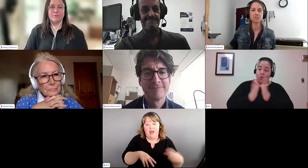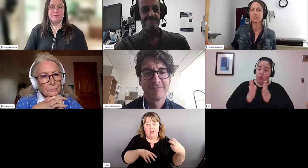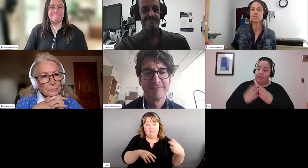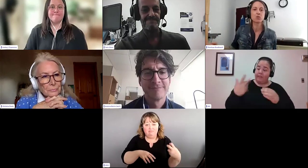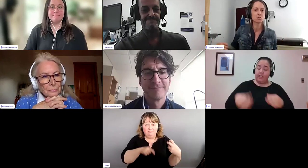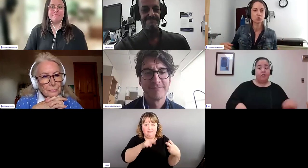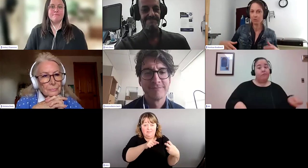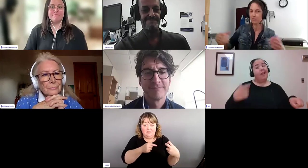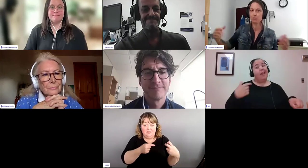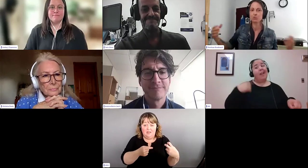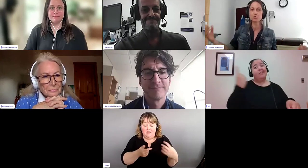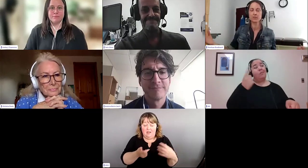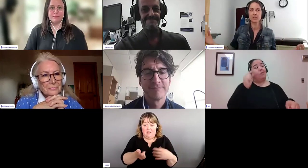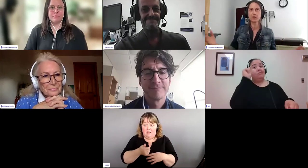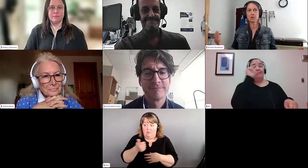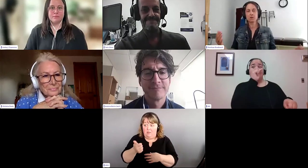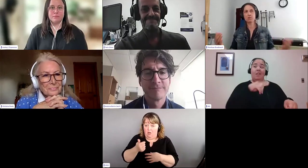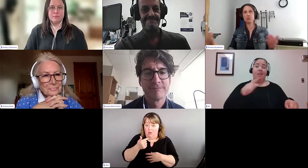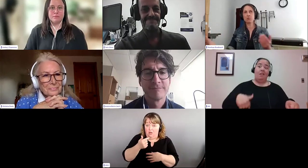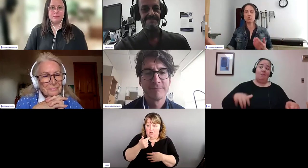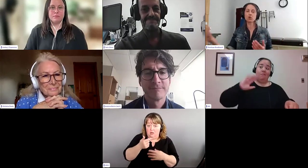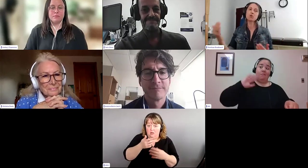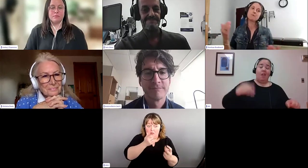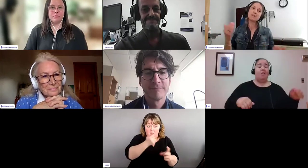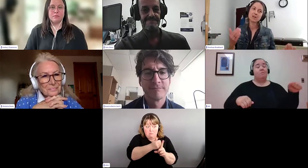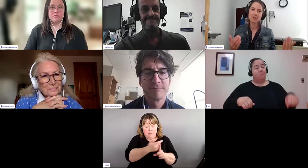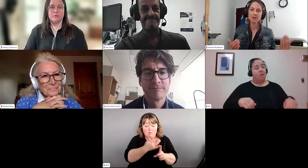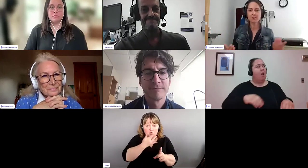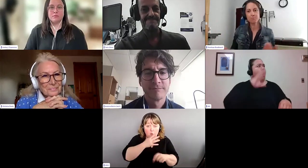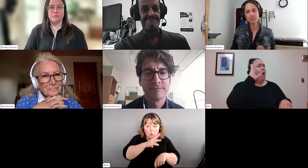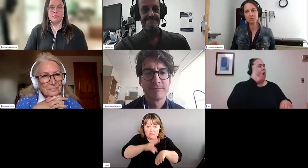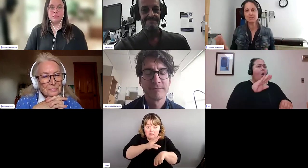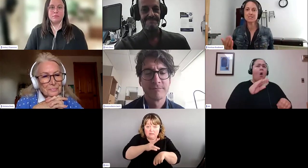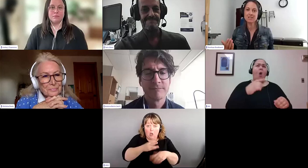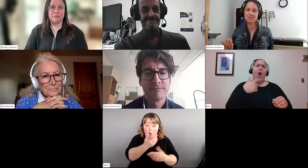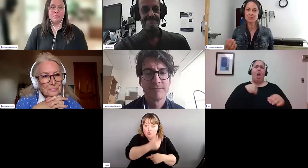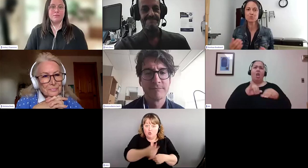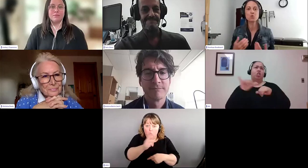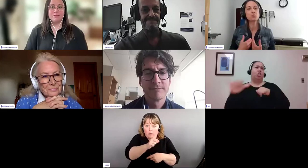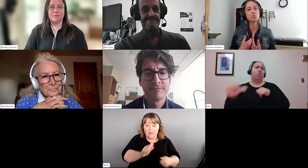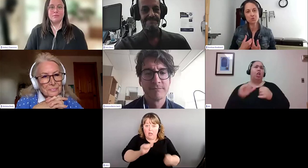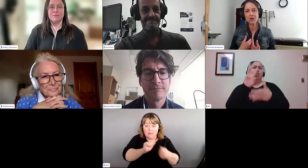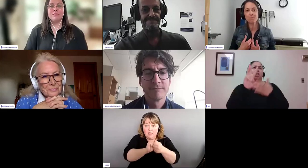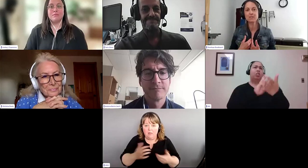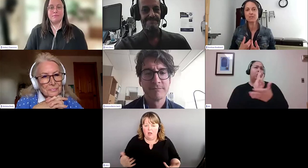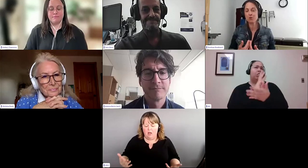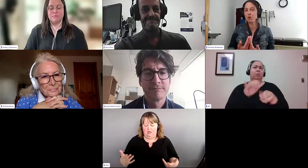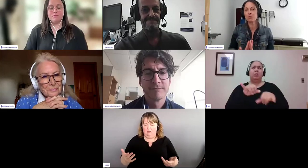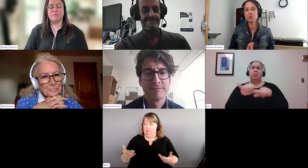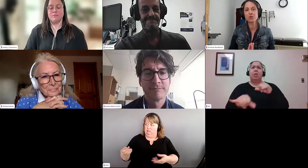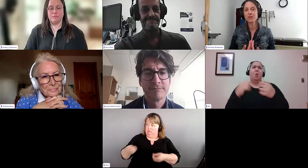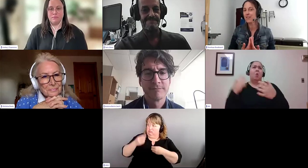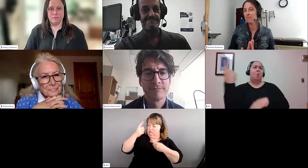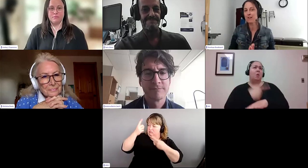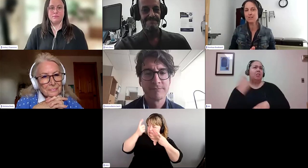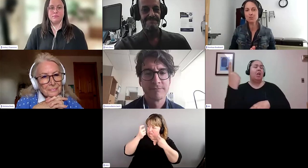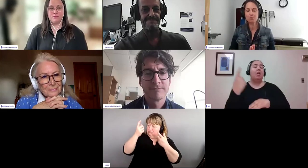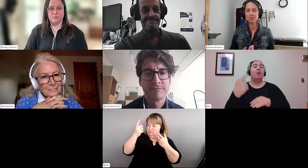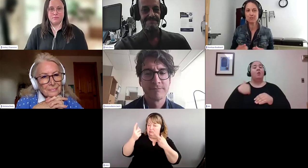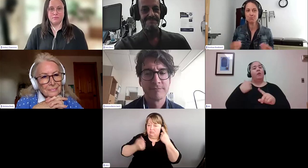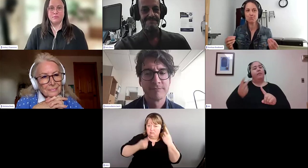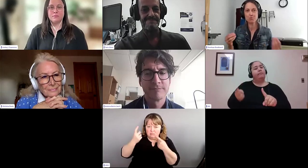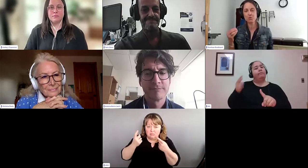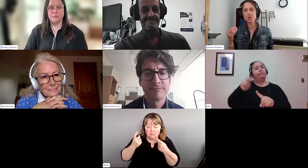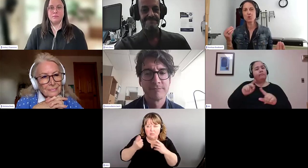I have somebody in front of me and that person says, oh, I would spend 6 hours, I would spend a day. We bring back into perspective what